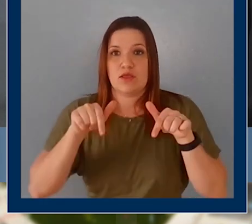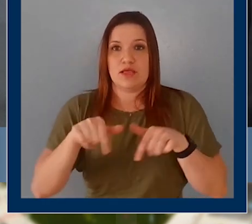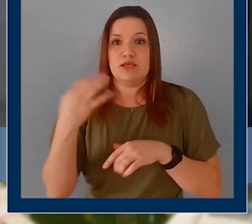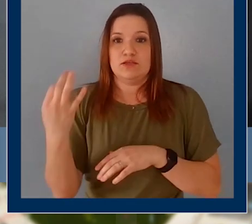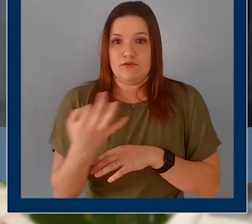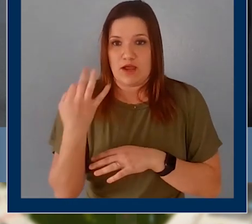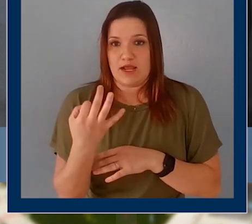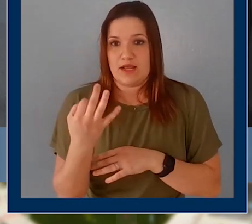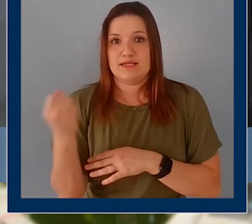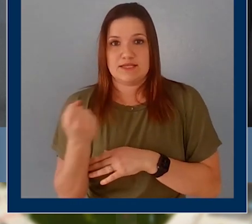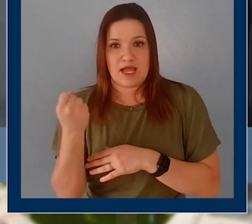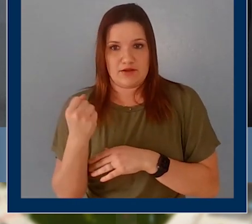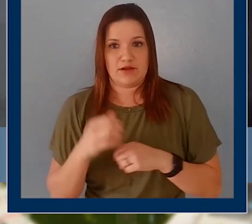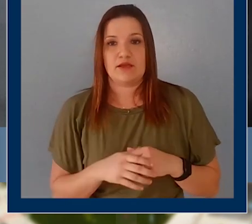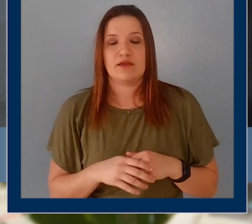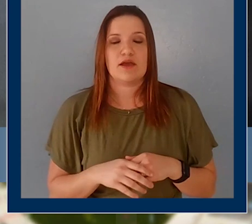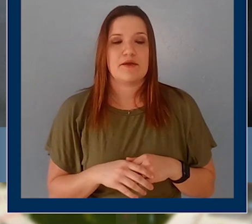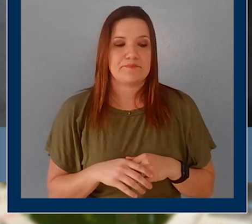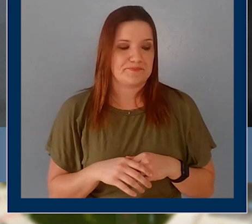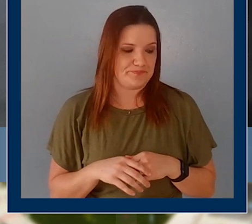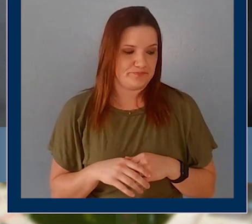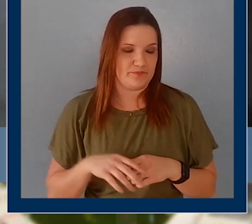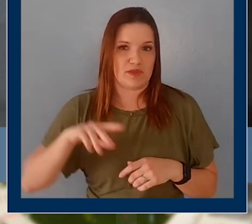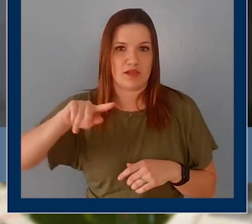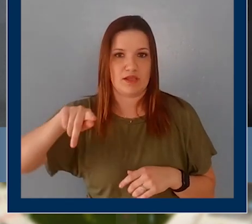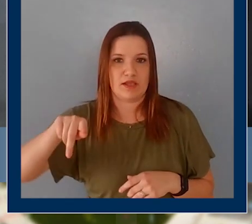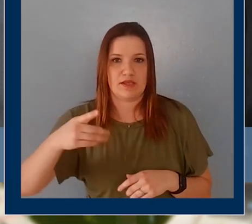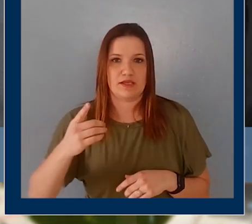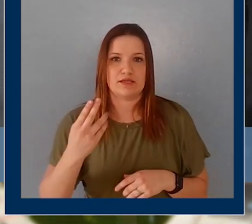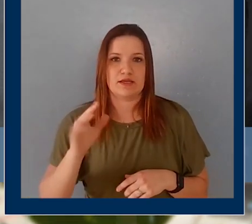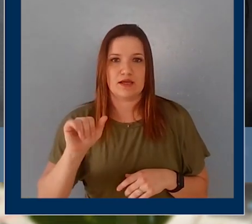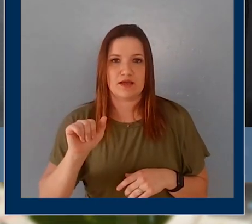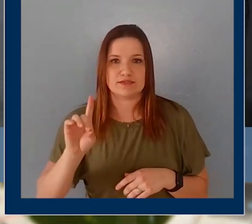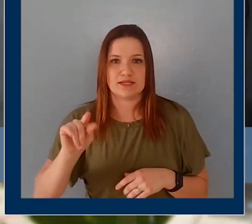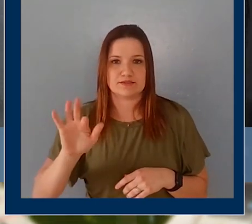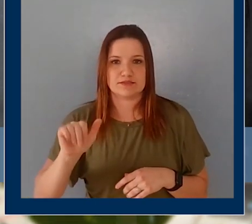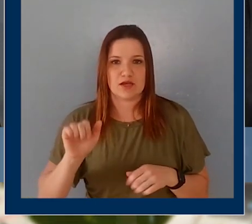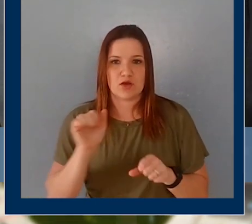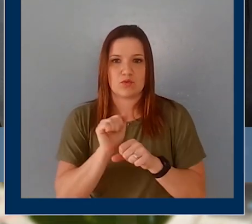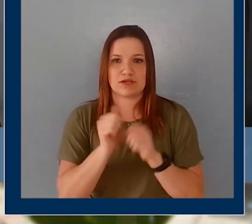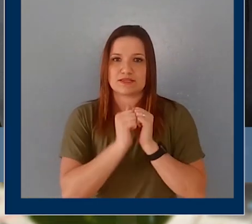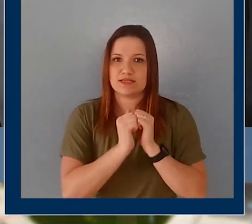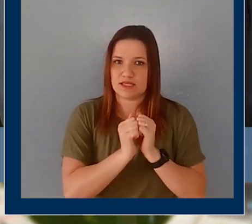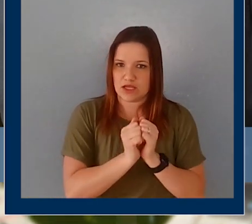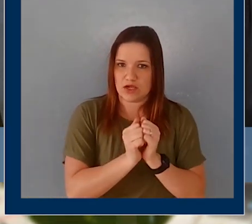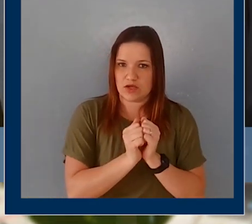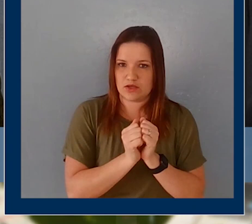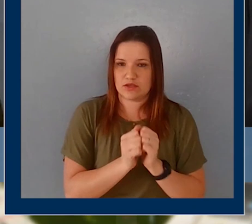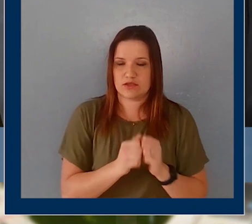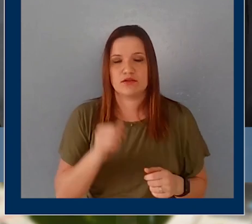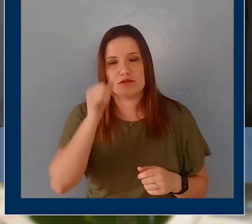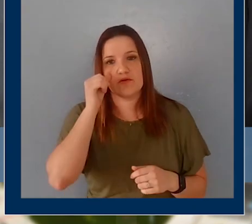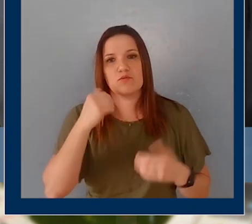The county may start that as early as Monday. They may be able to do that. So this Friday and Saturday, tomorrow